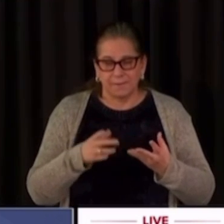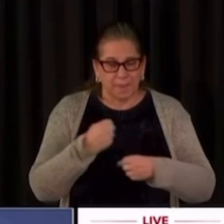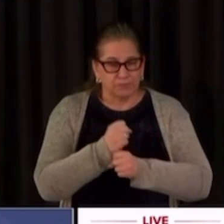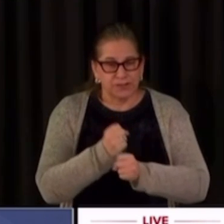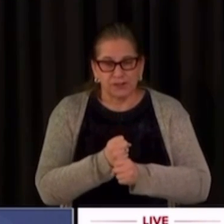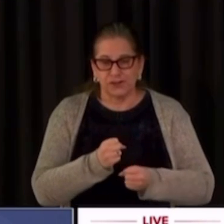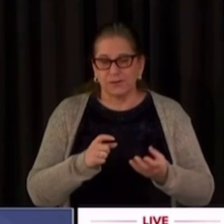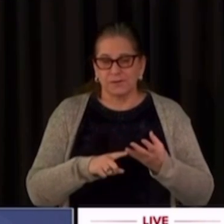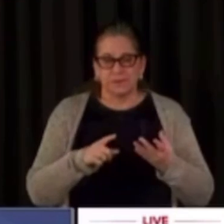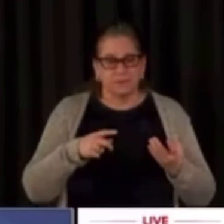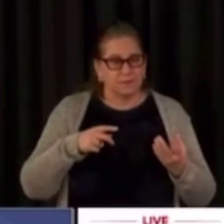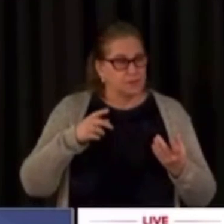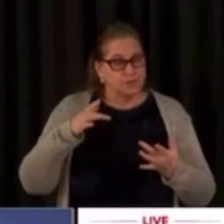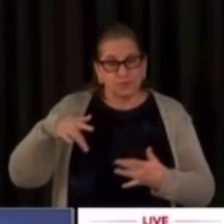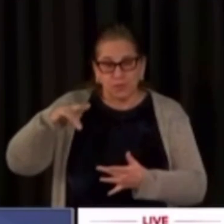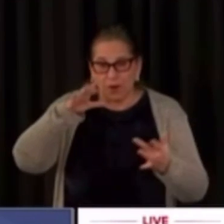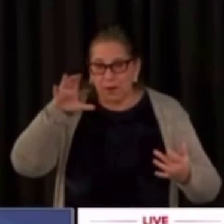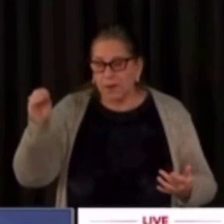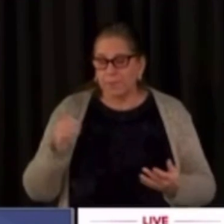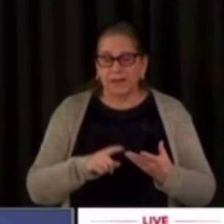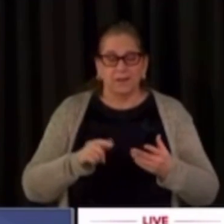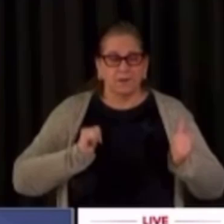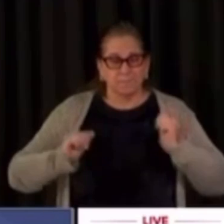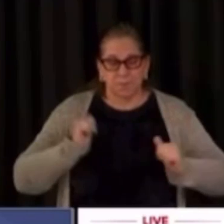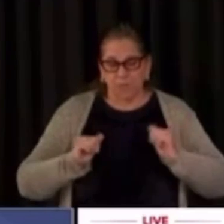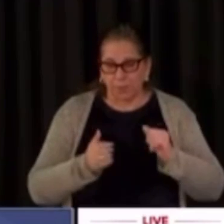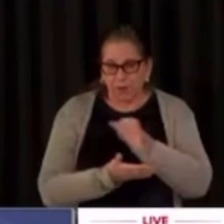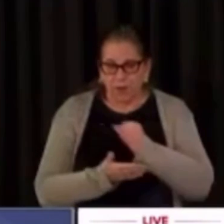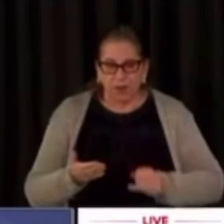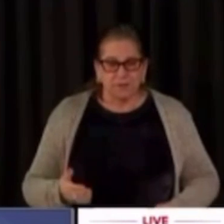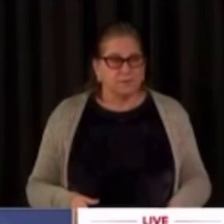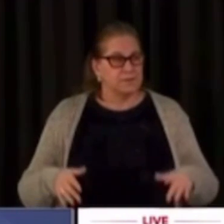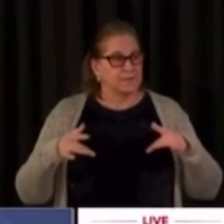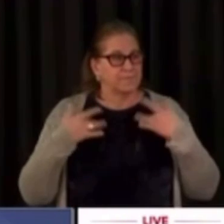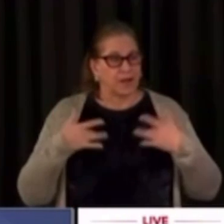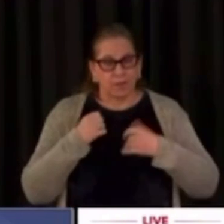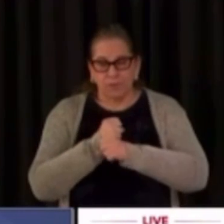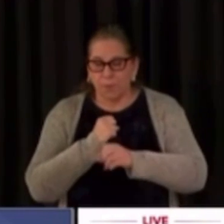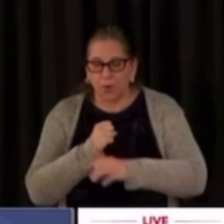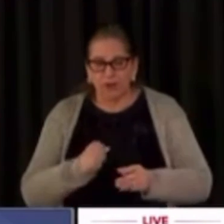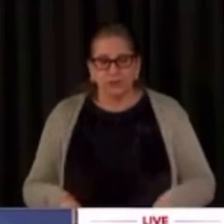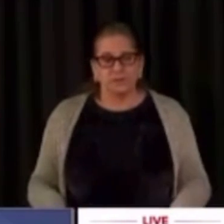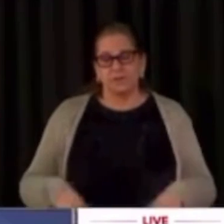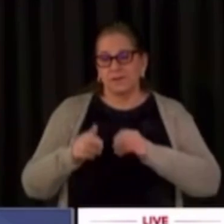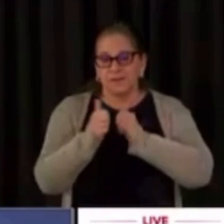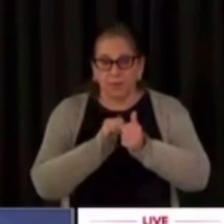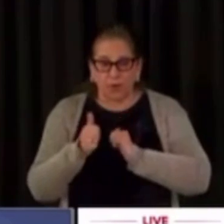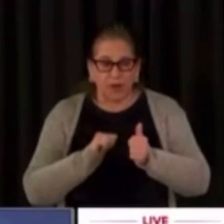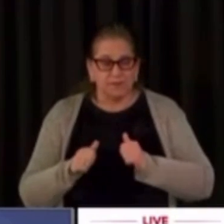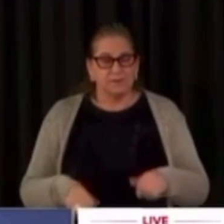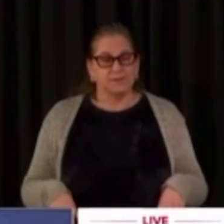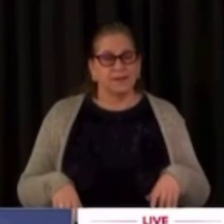tour companies, performing arts companies, event promoters, recreational sports leagues. These are some of the